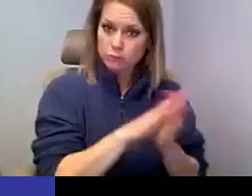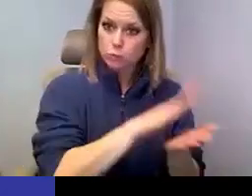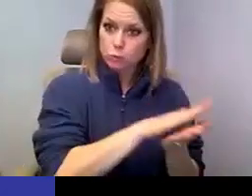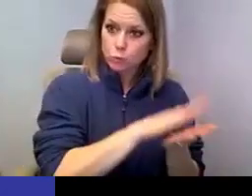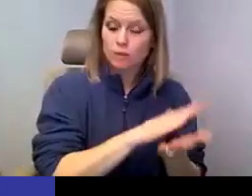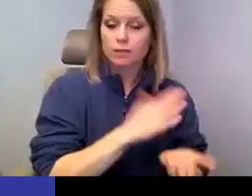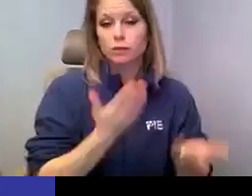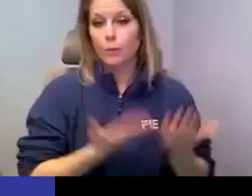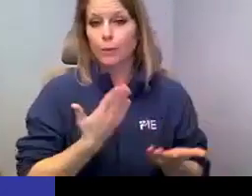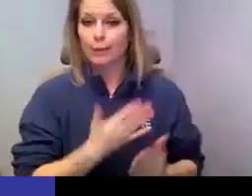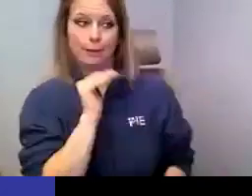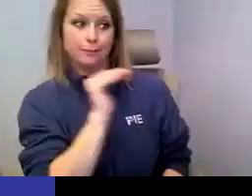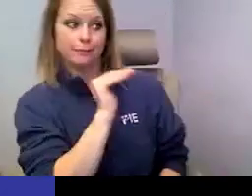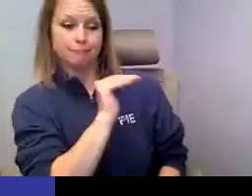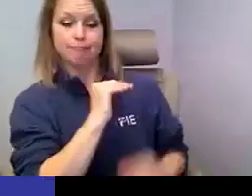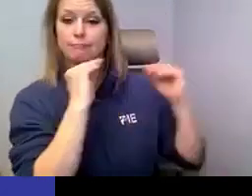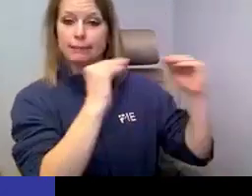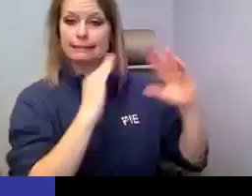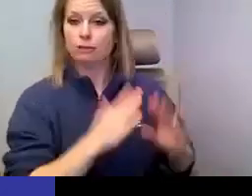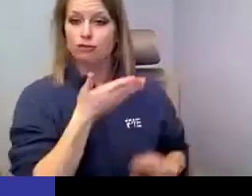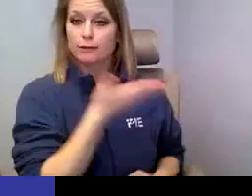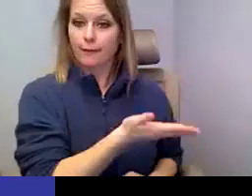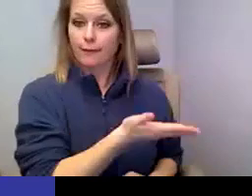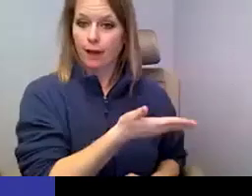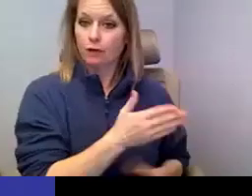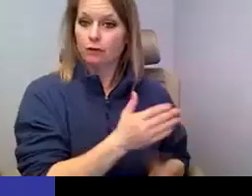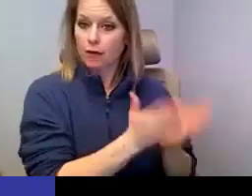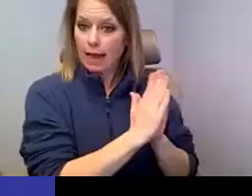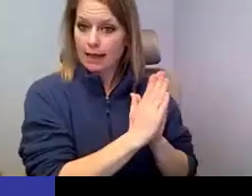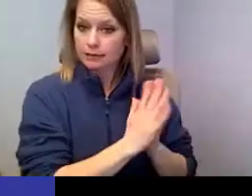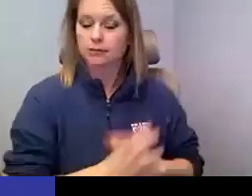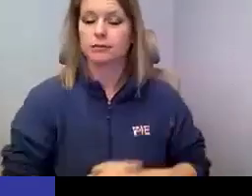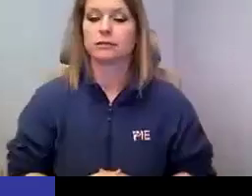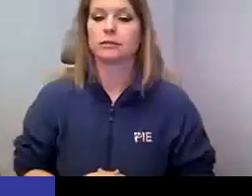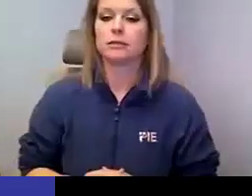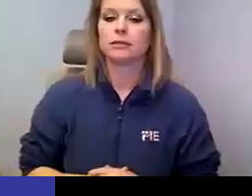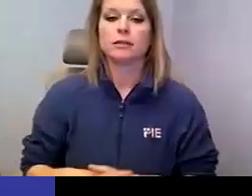do rating scales. When it comes to parents,